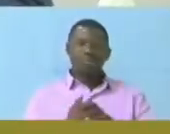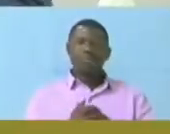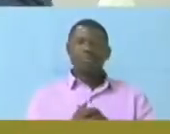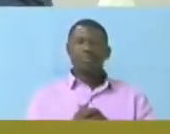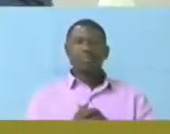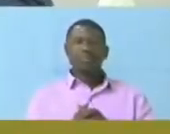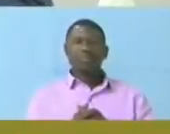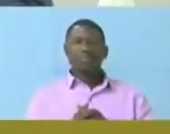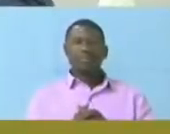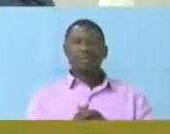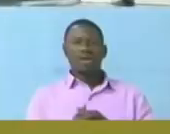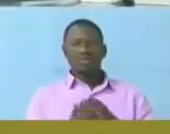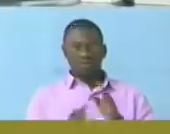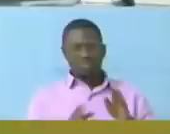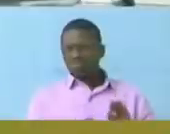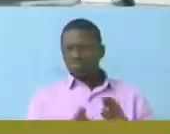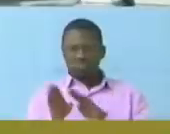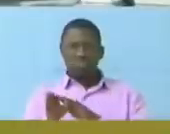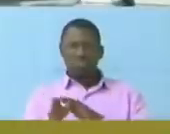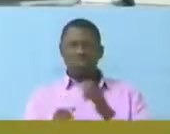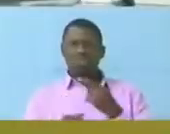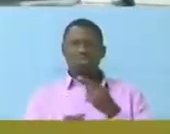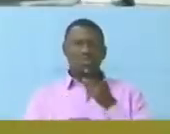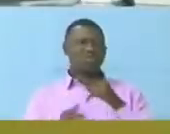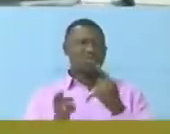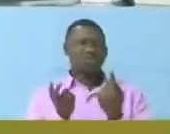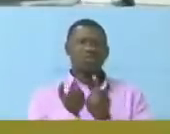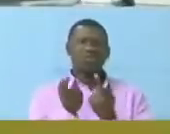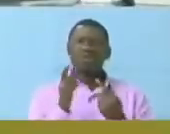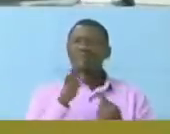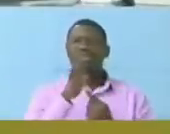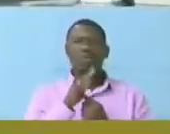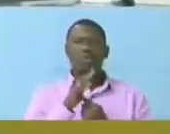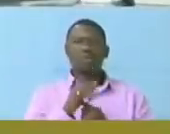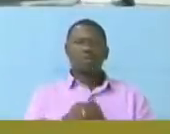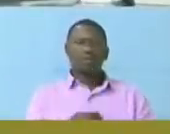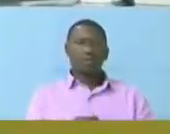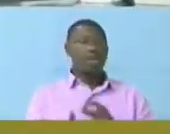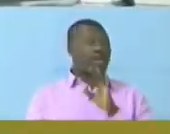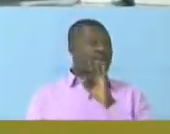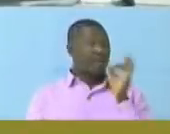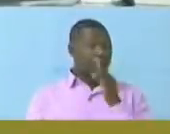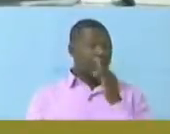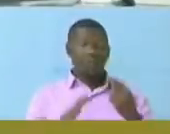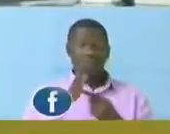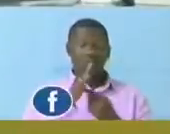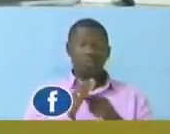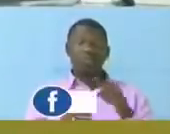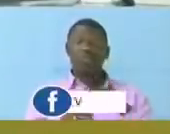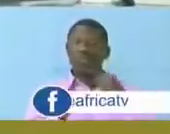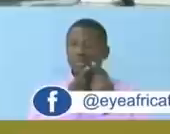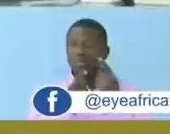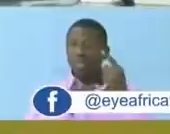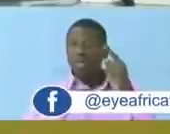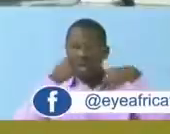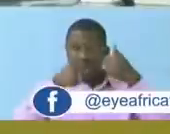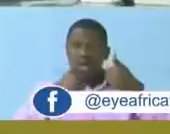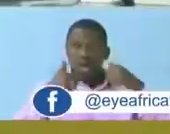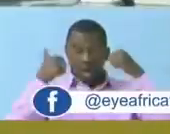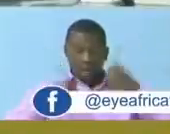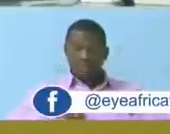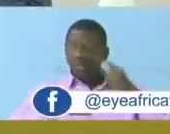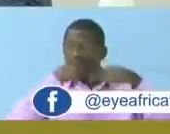No, it's very important. Okay, something happened after that. Okay, what's wrong? And it's also important that the commission knows what happened thereafter.